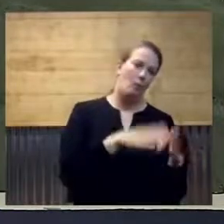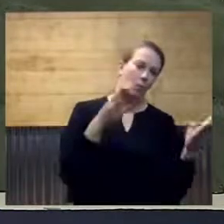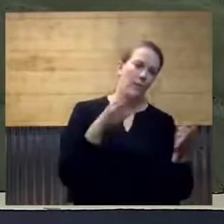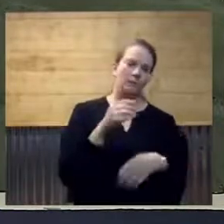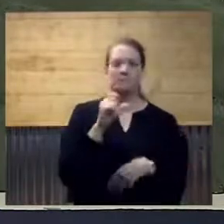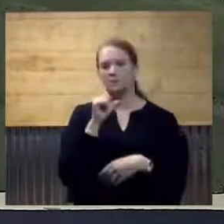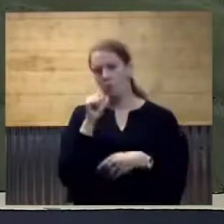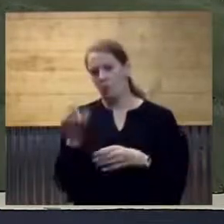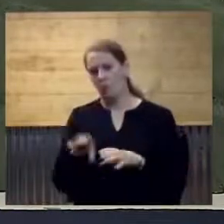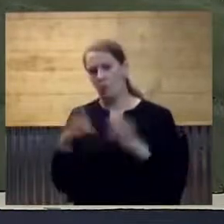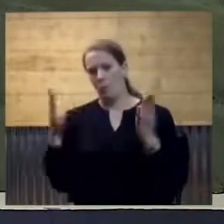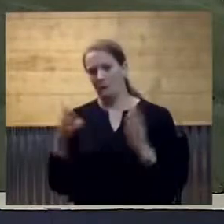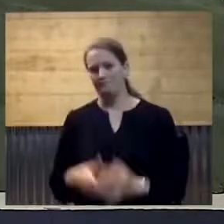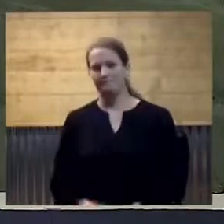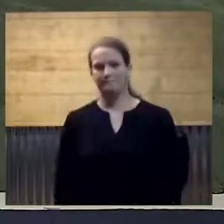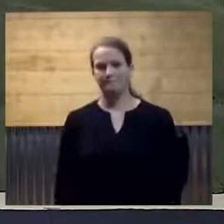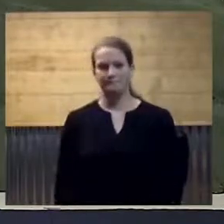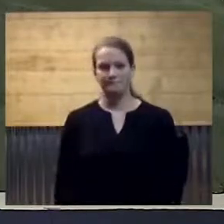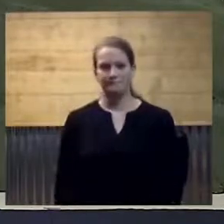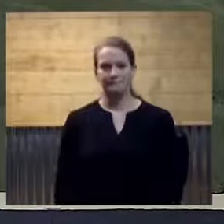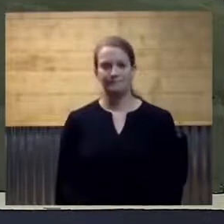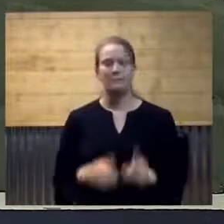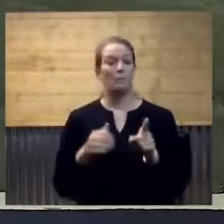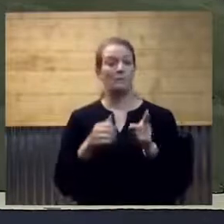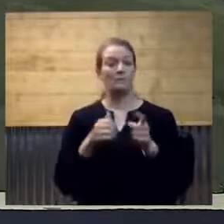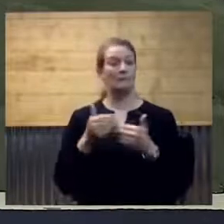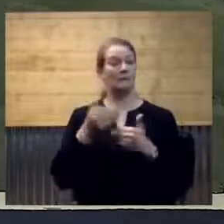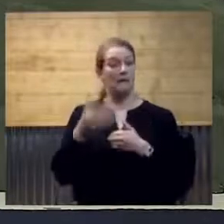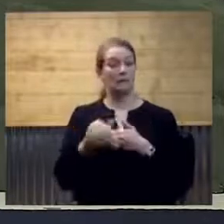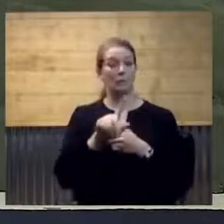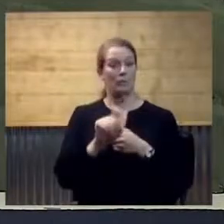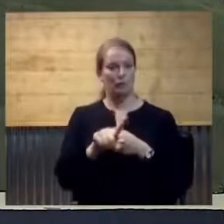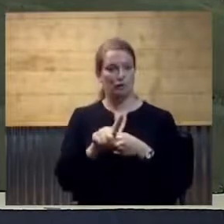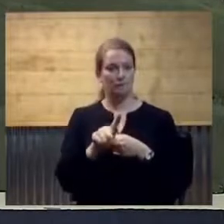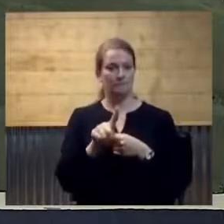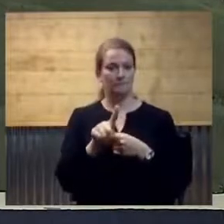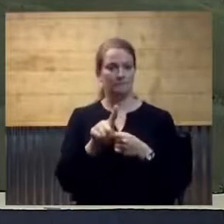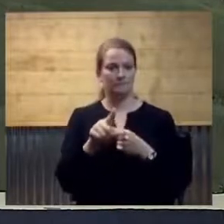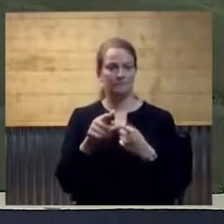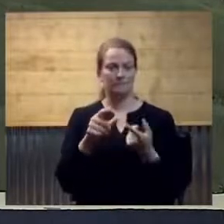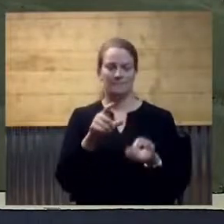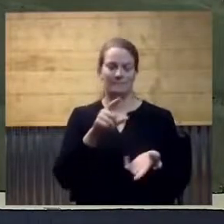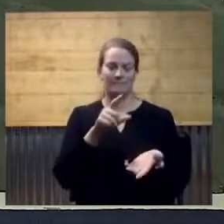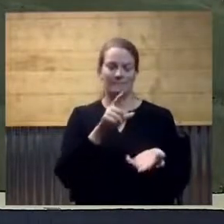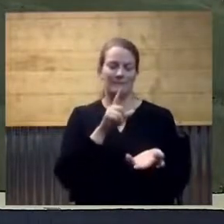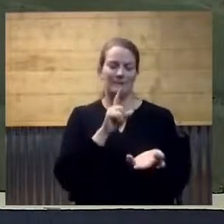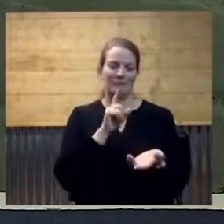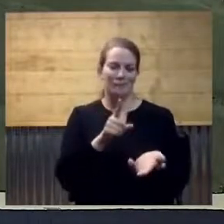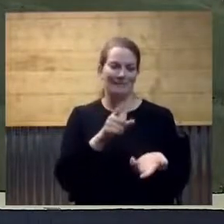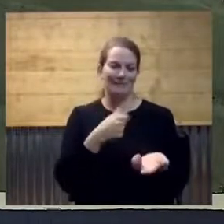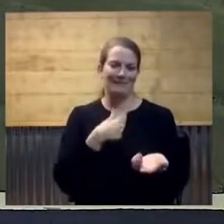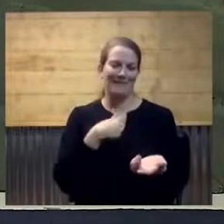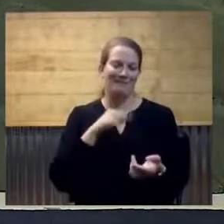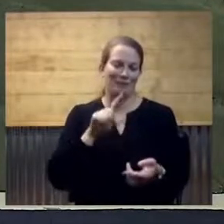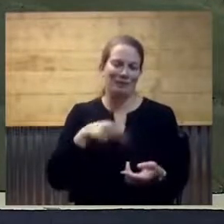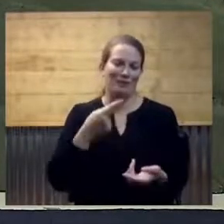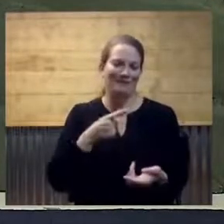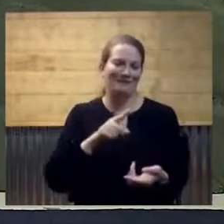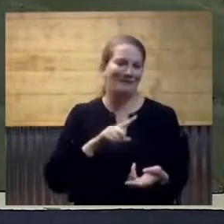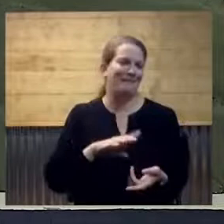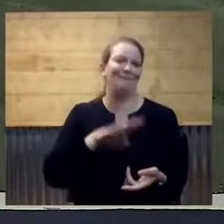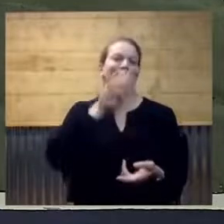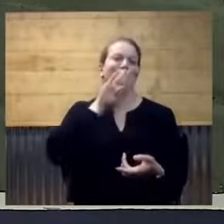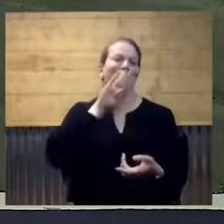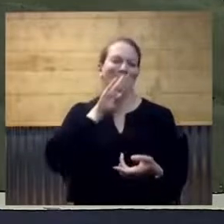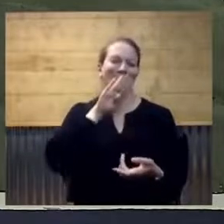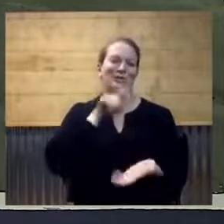be, or if I were you, my follow-up question would be, because I'm really just a frustrated journalist, the next life